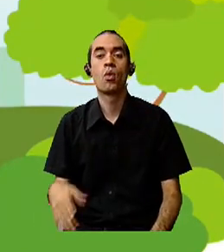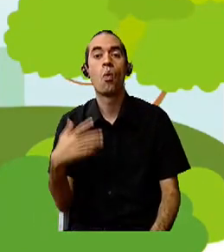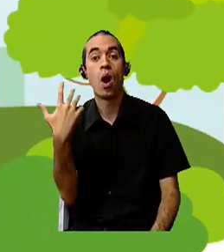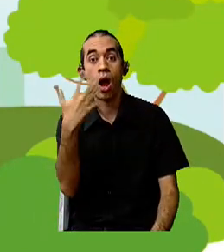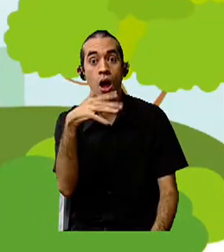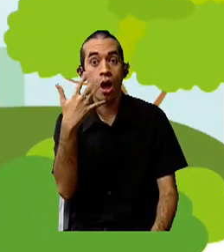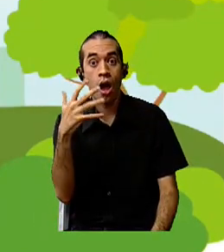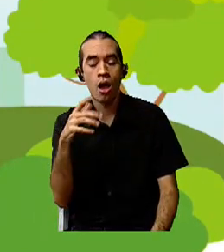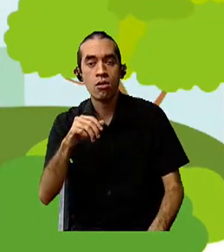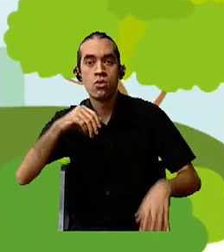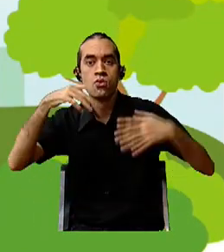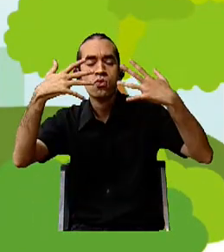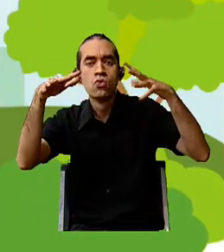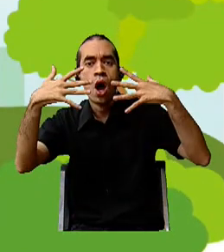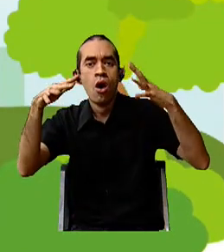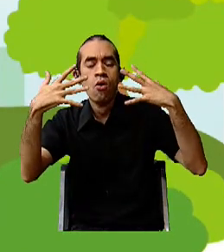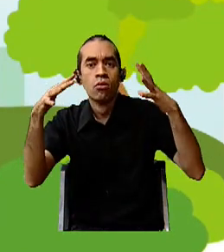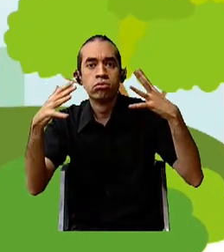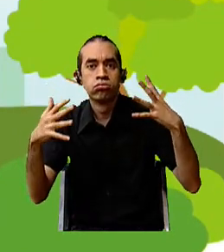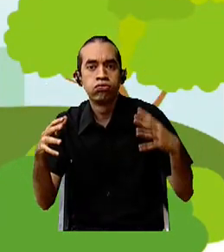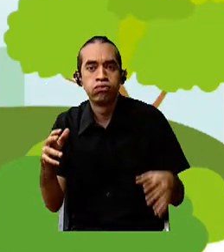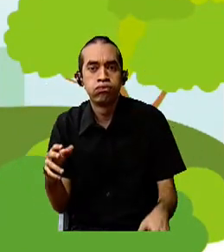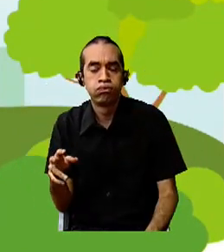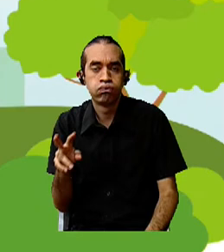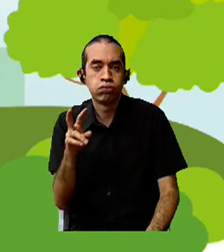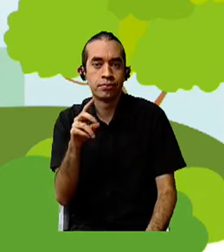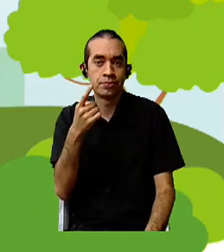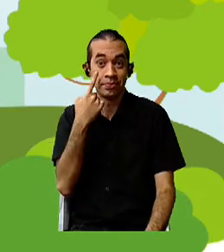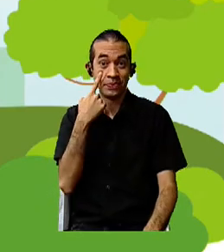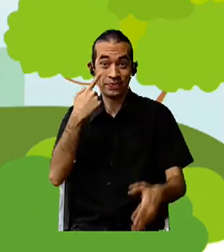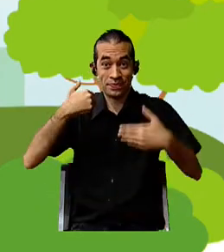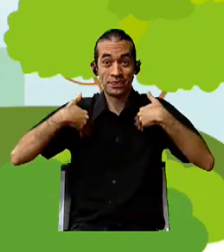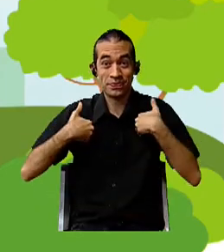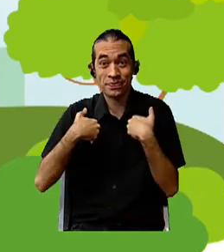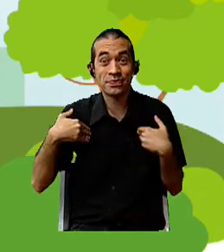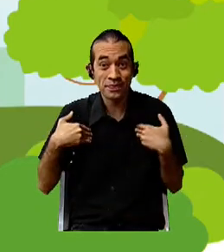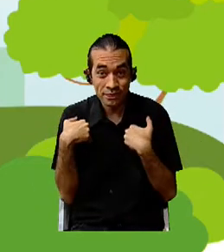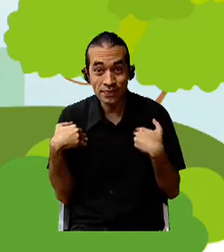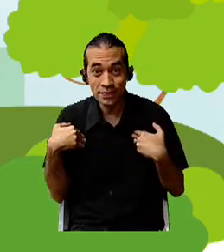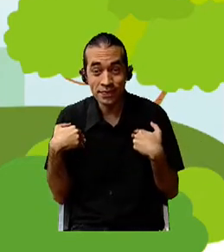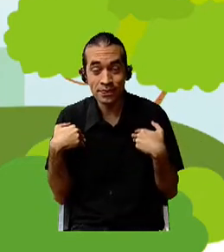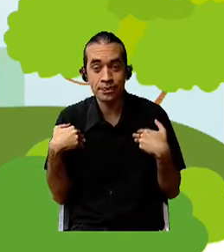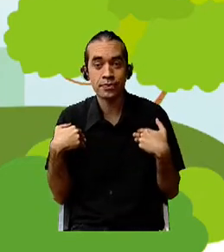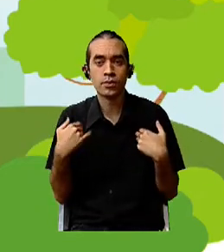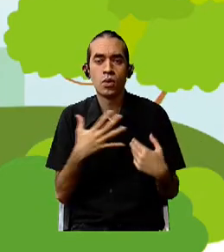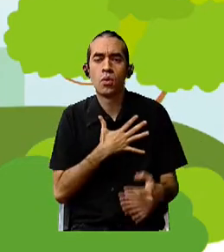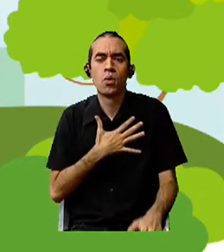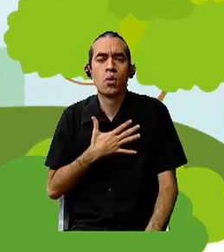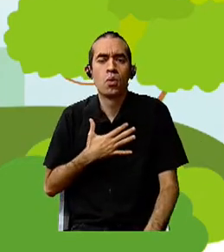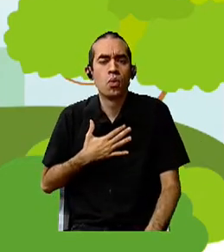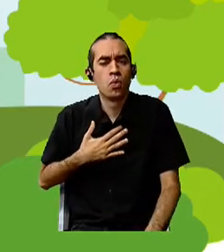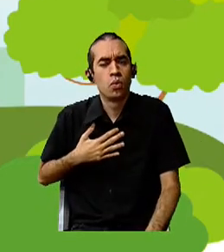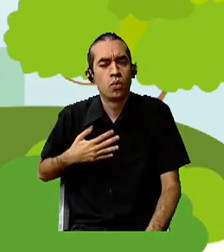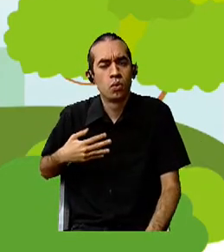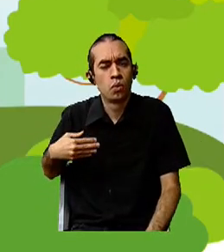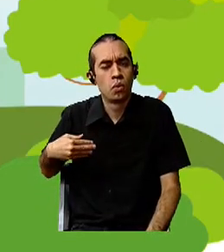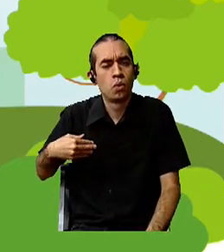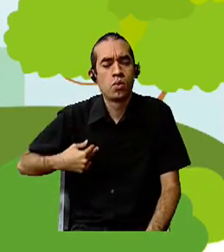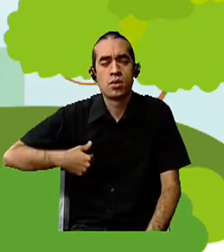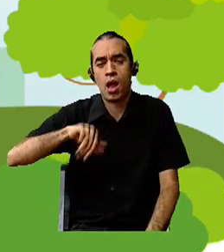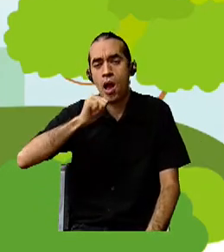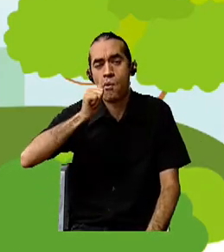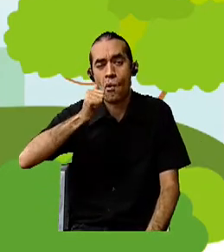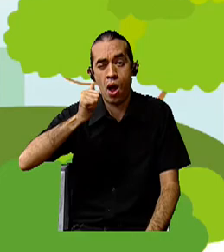Wow, amazing. Chuli, this animal likes to be in